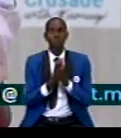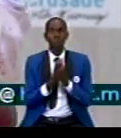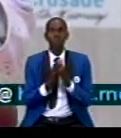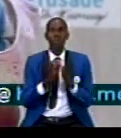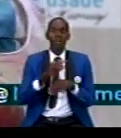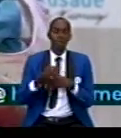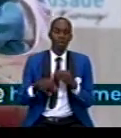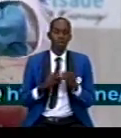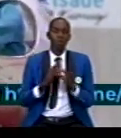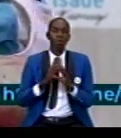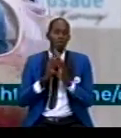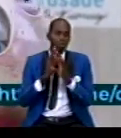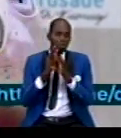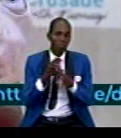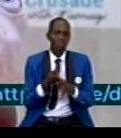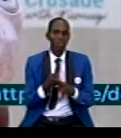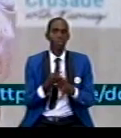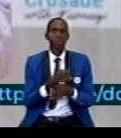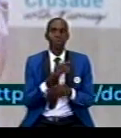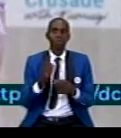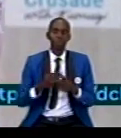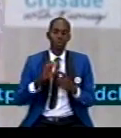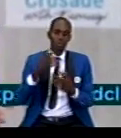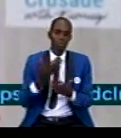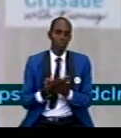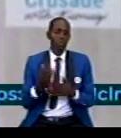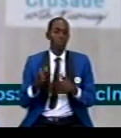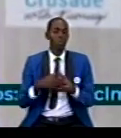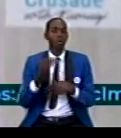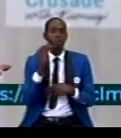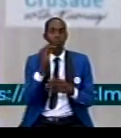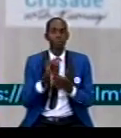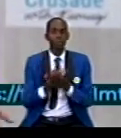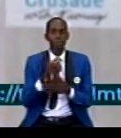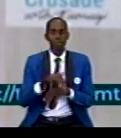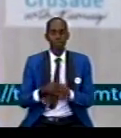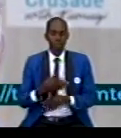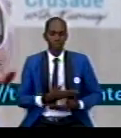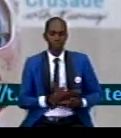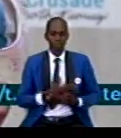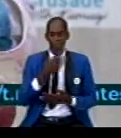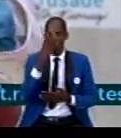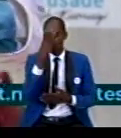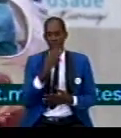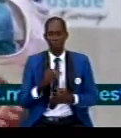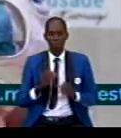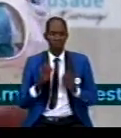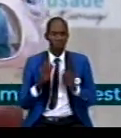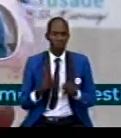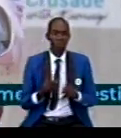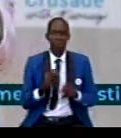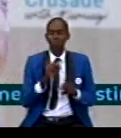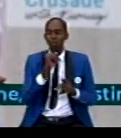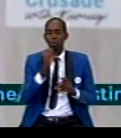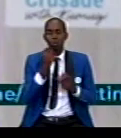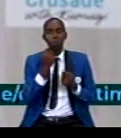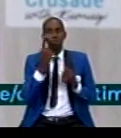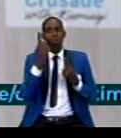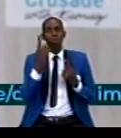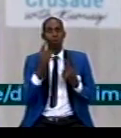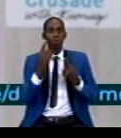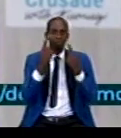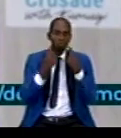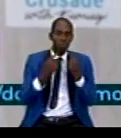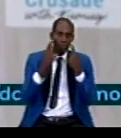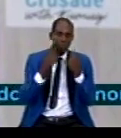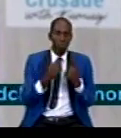night, she slept very well. She didn't wake up as usual, crying for water, crying for food. She slept well. And to the glory